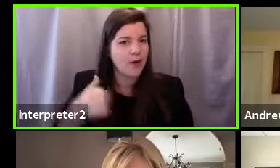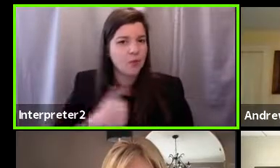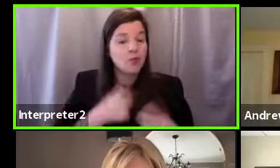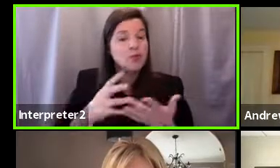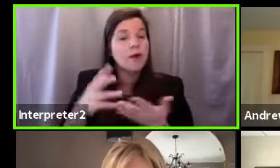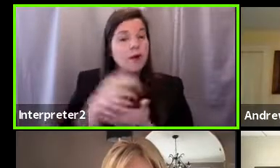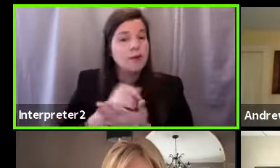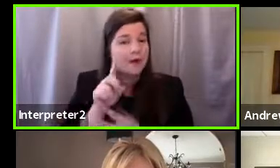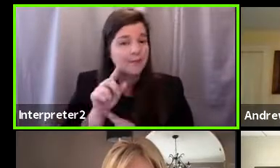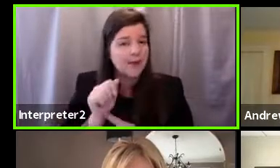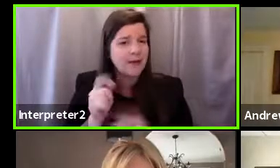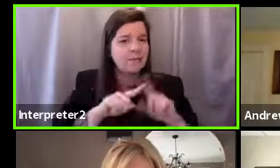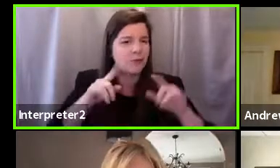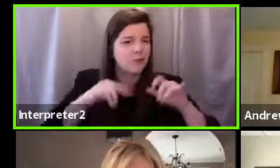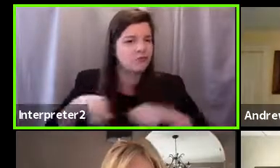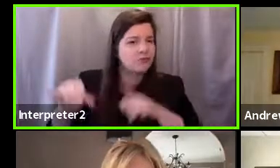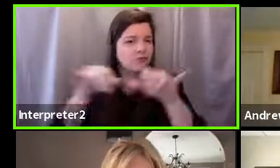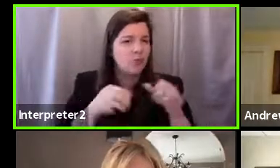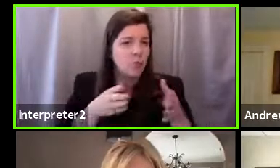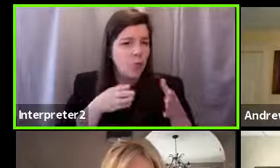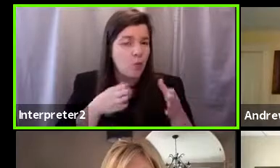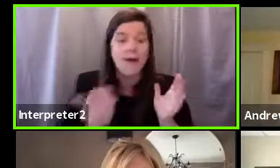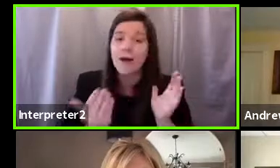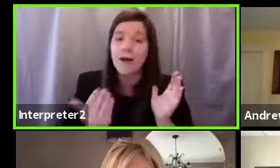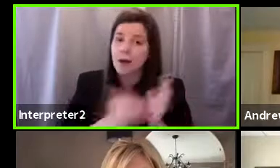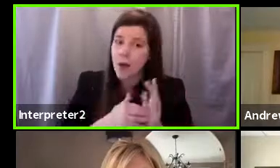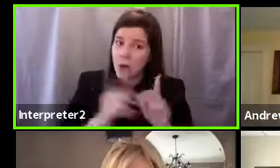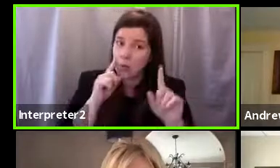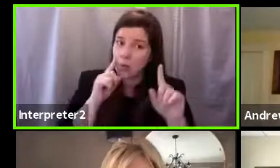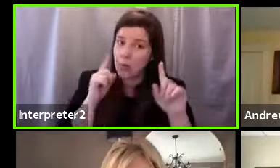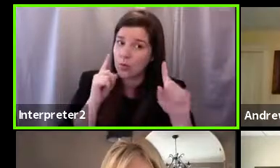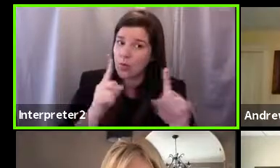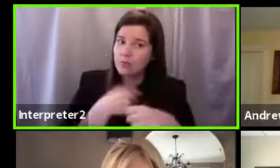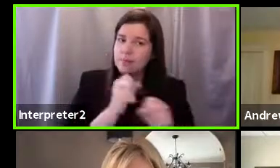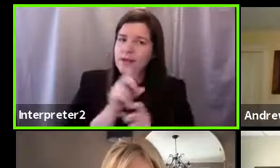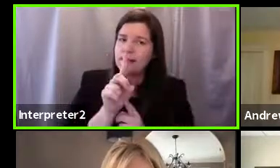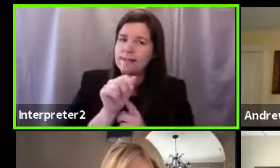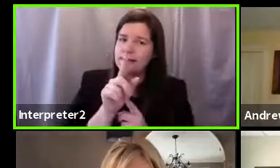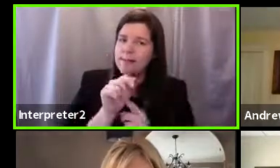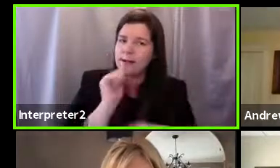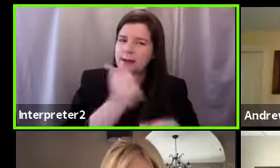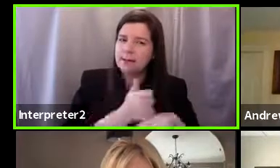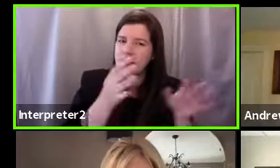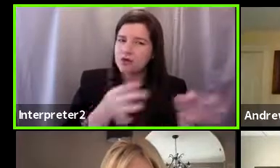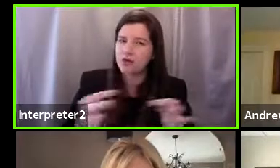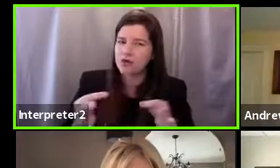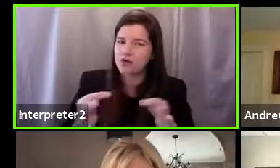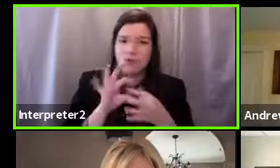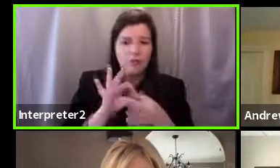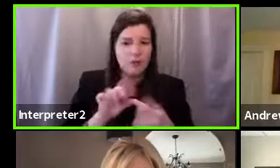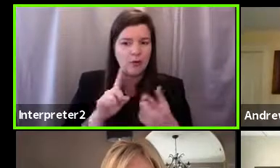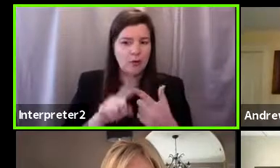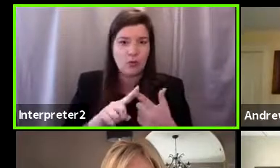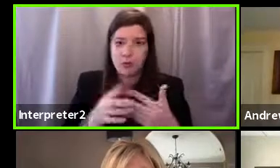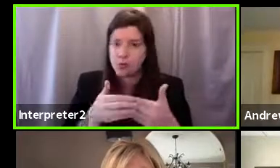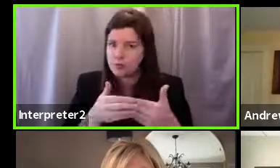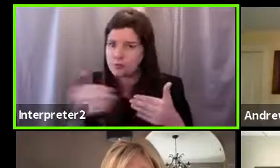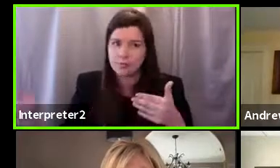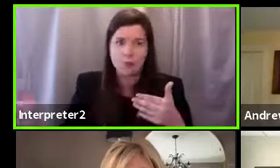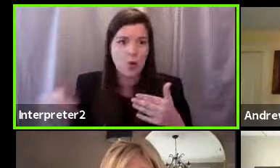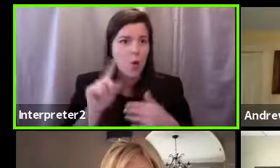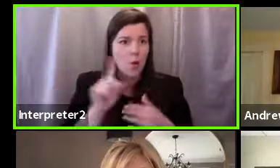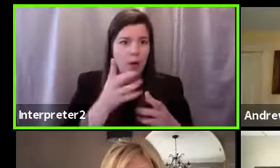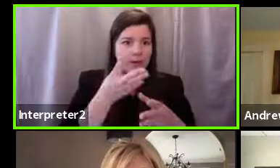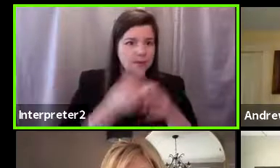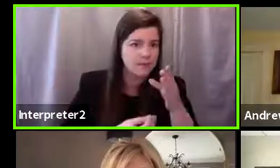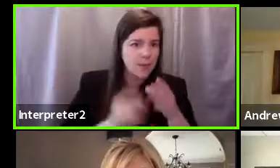uniform way so that we're able to make data-based decisions moving forward about where there might be gaps or needs. And